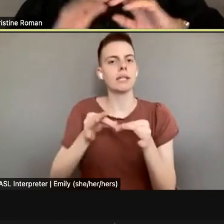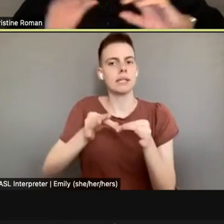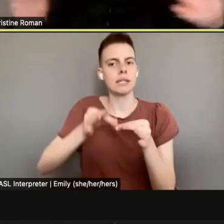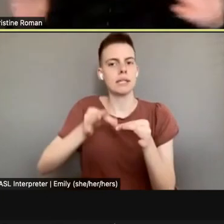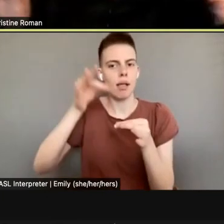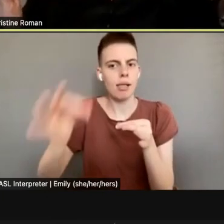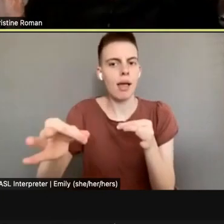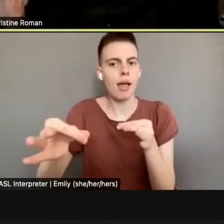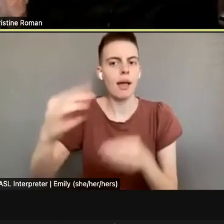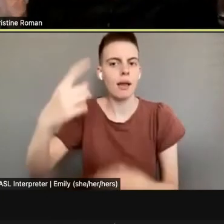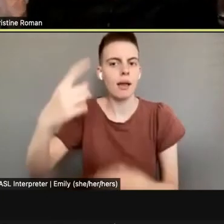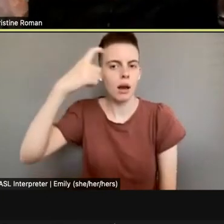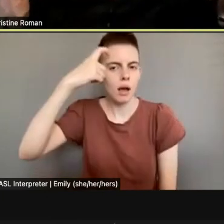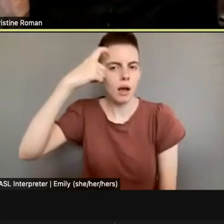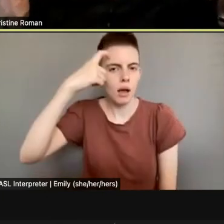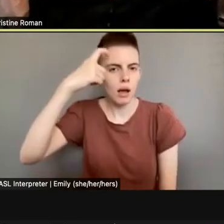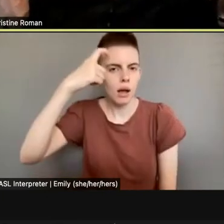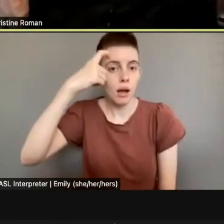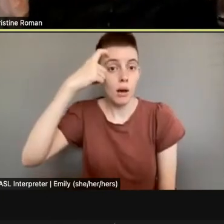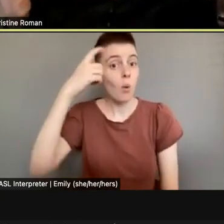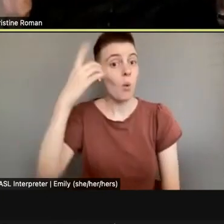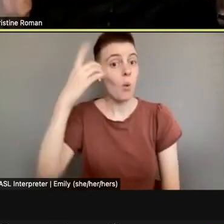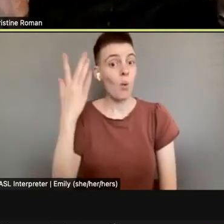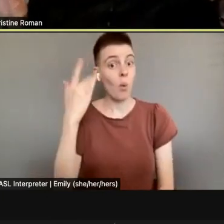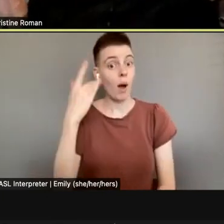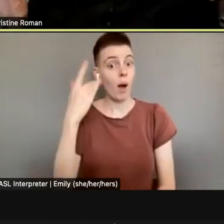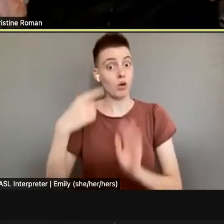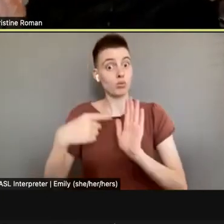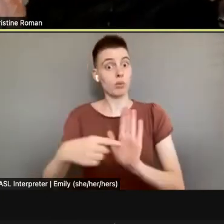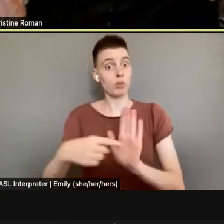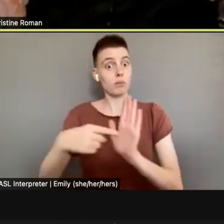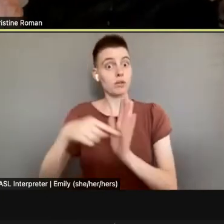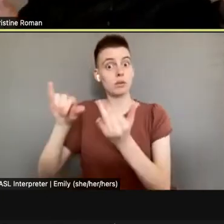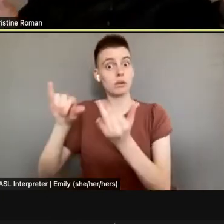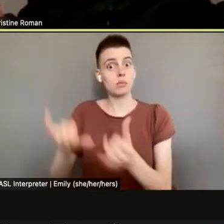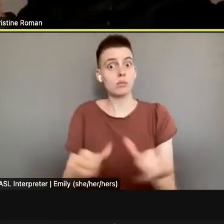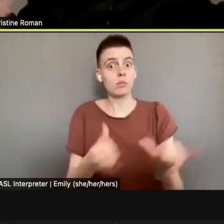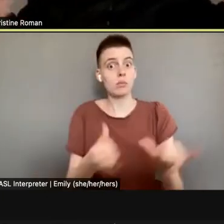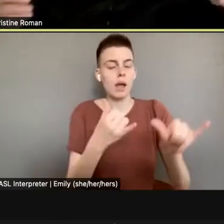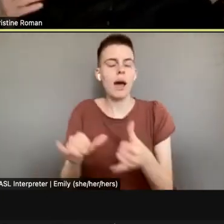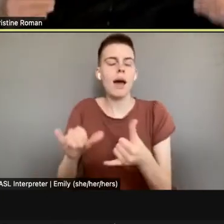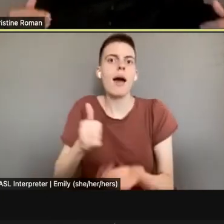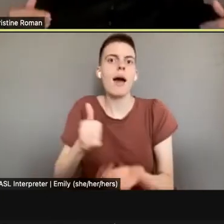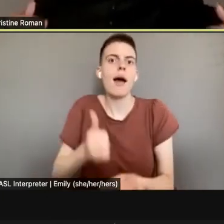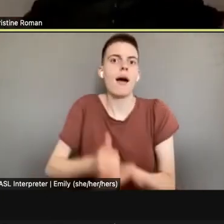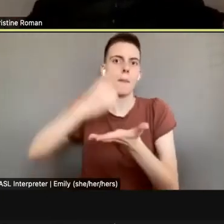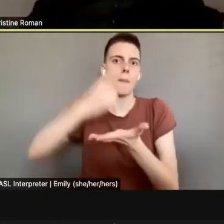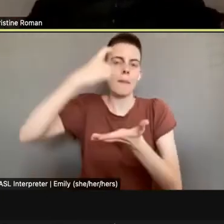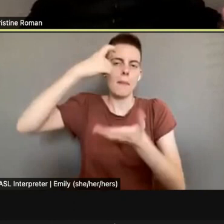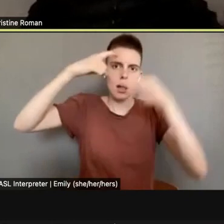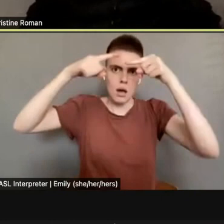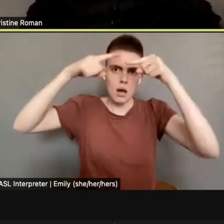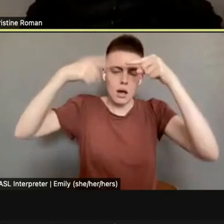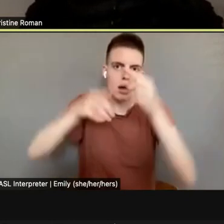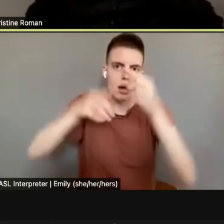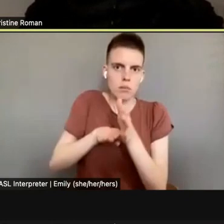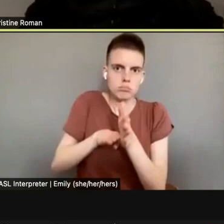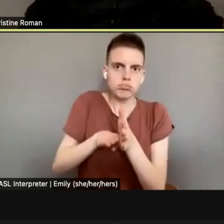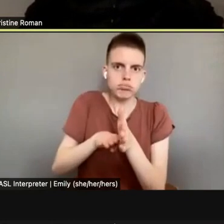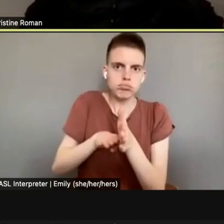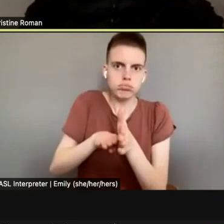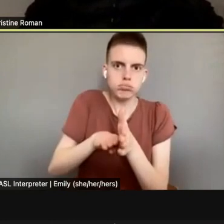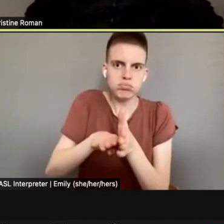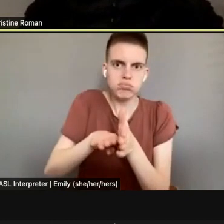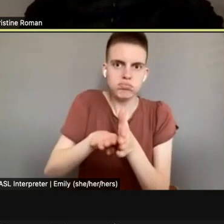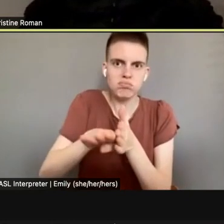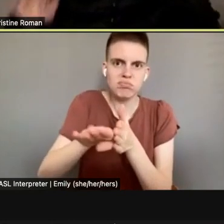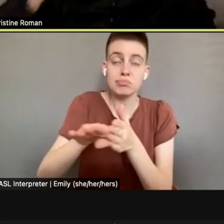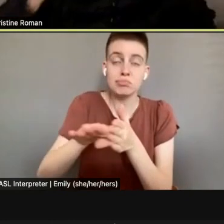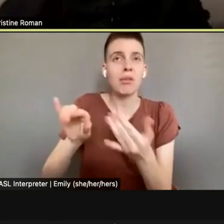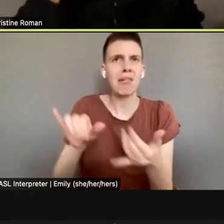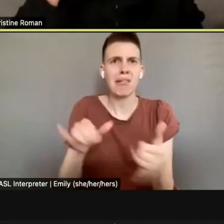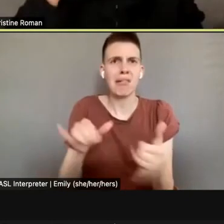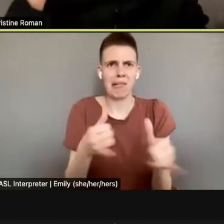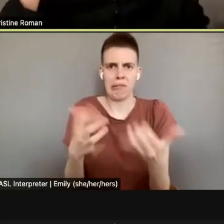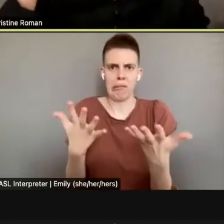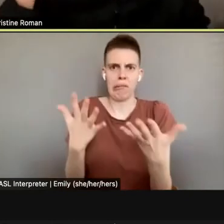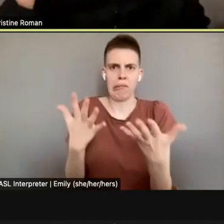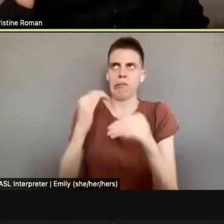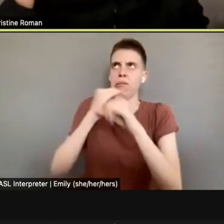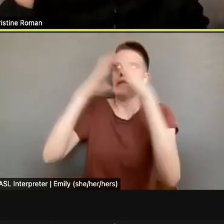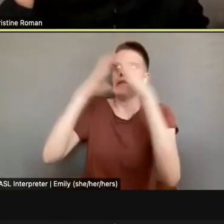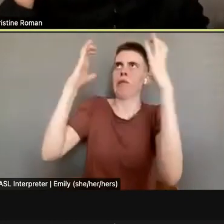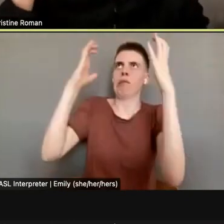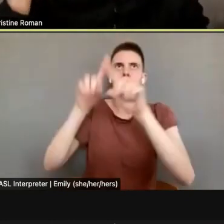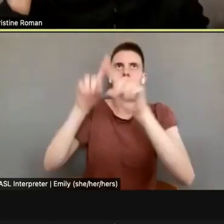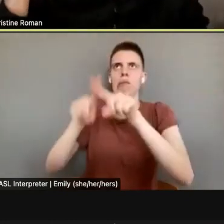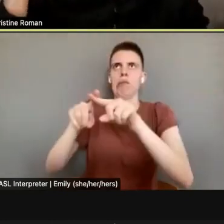big milestones for cognition or cognitive delay. But we can't